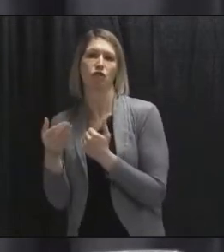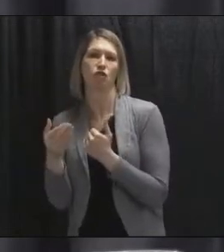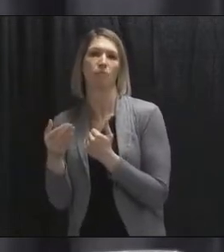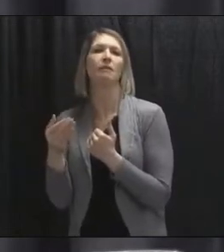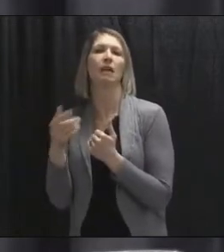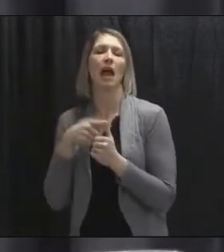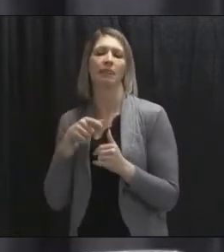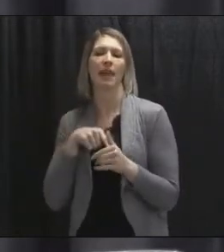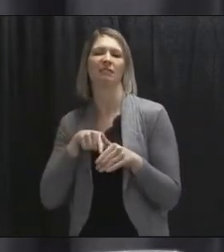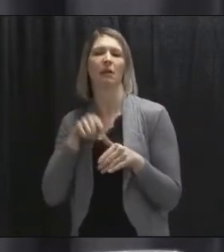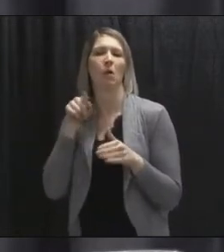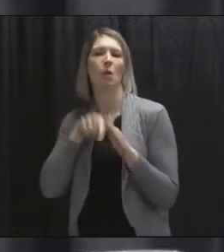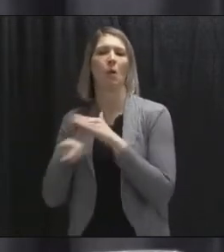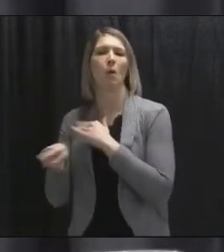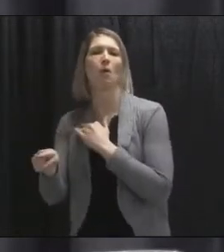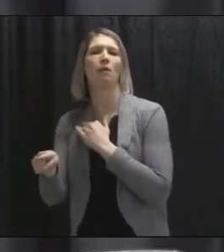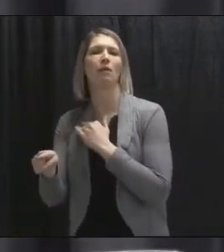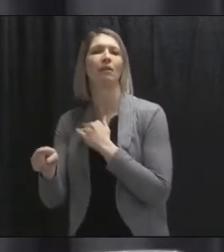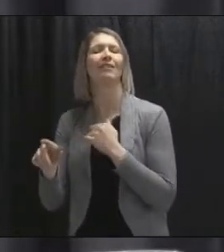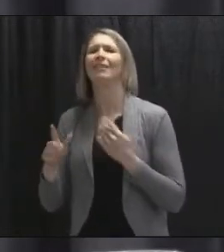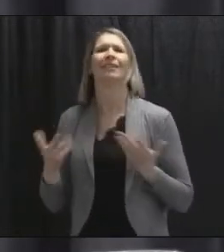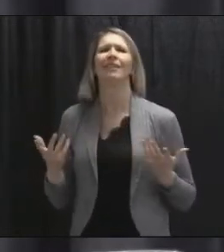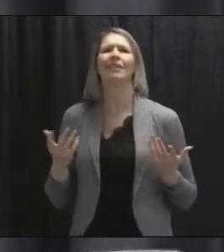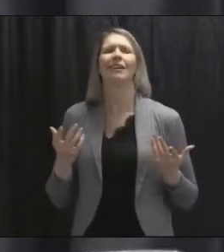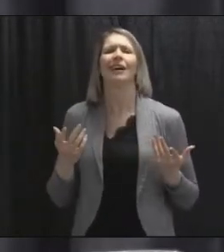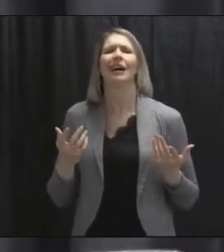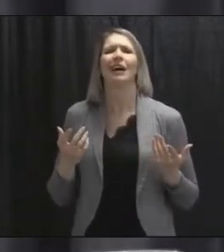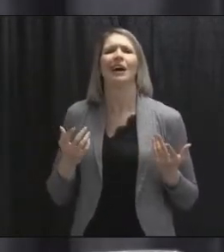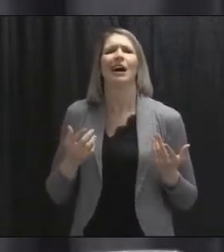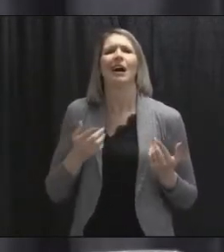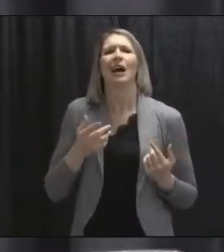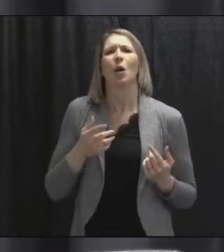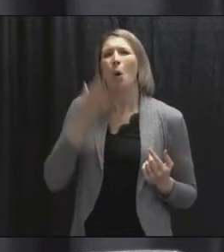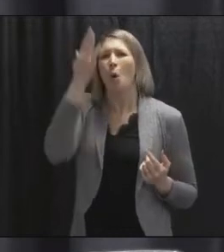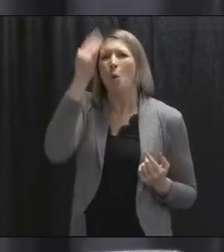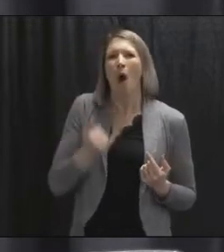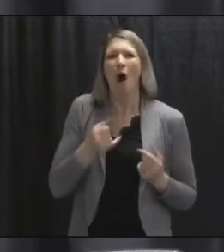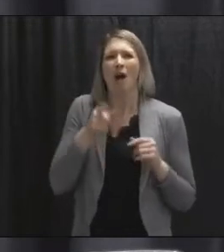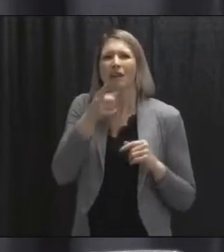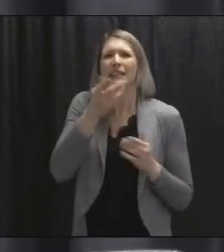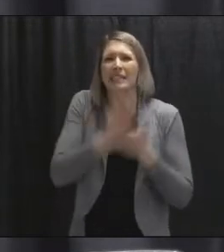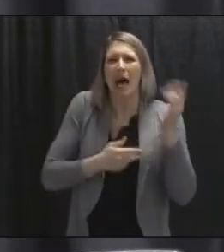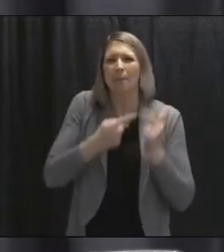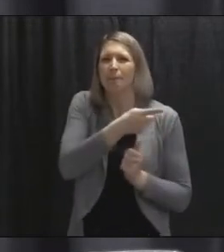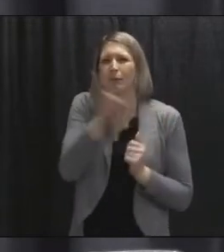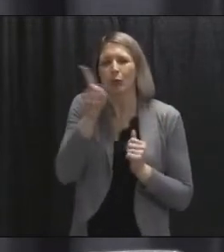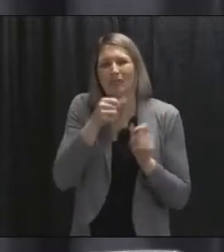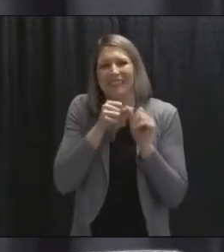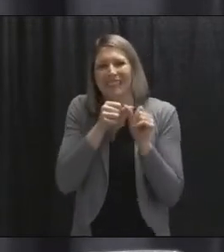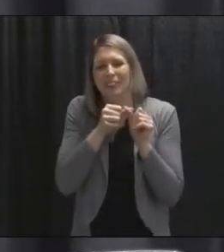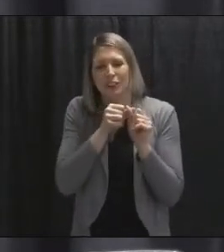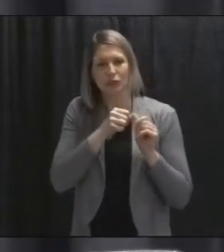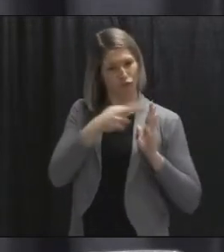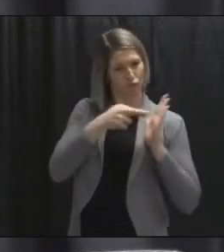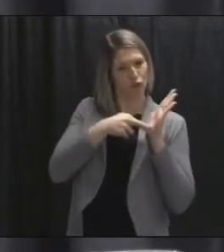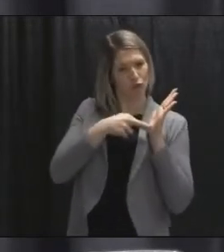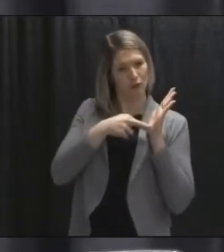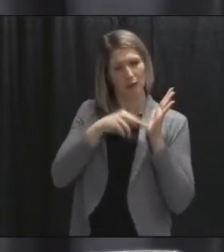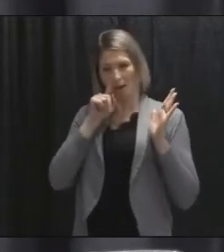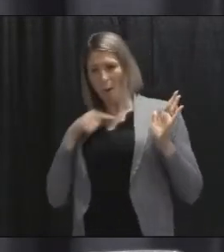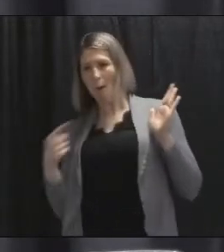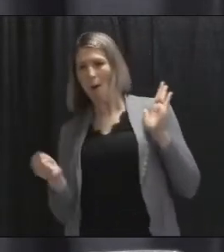have to say to get people to understand that looking for loopholes like this may give you a short-term buzz